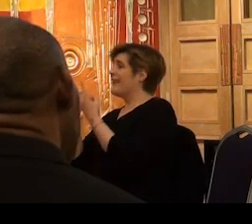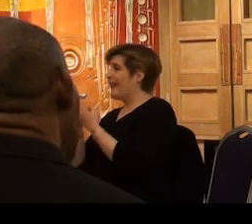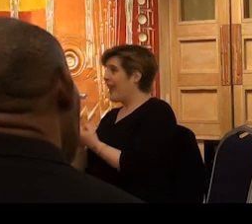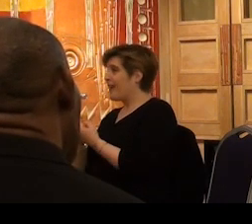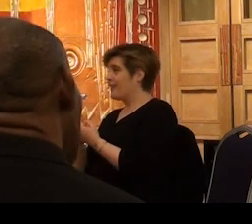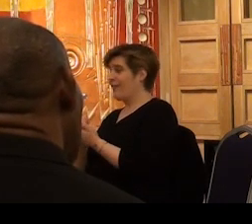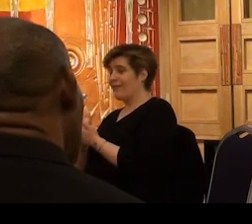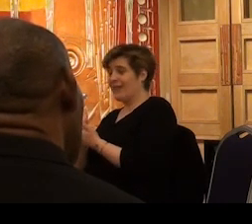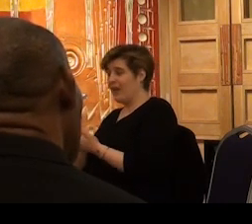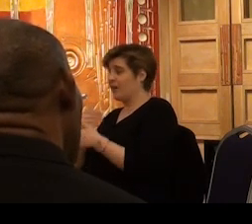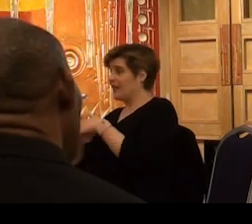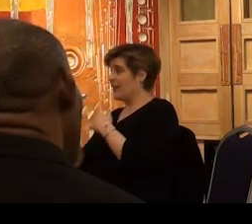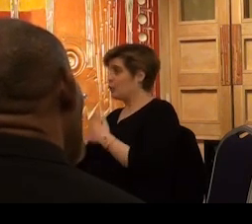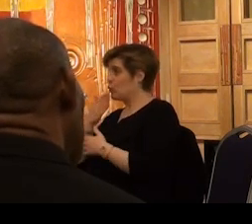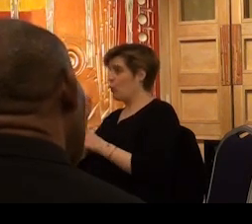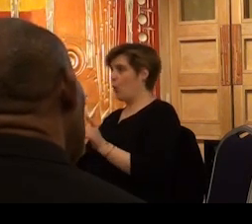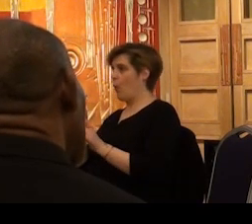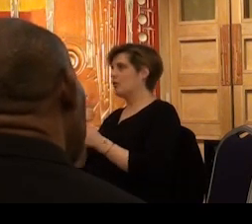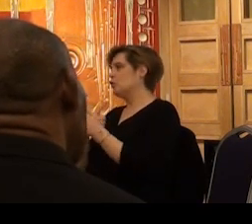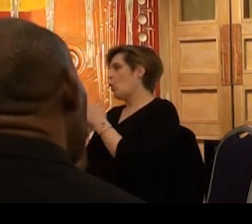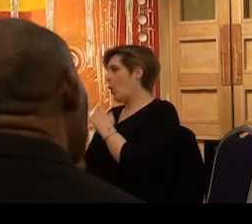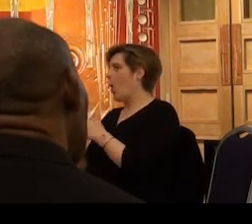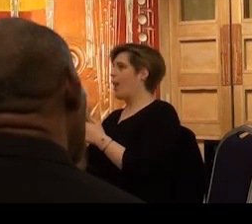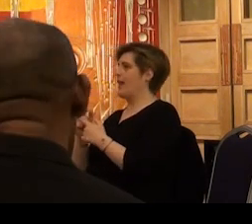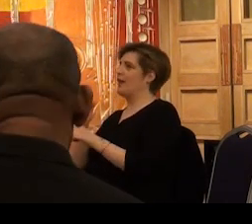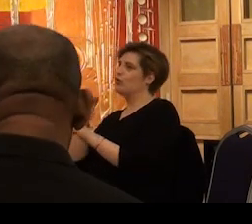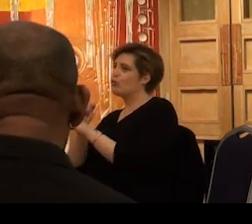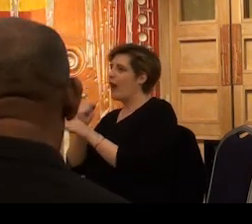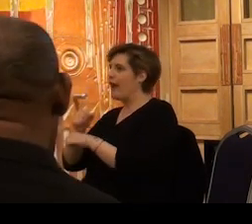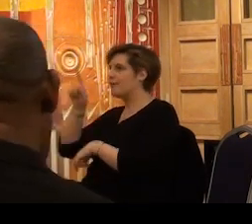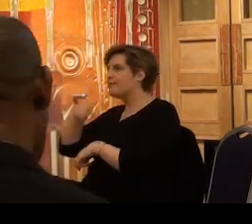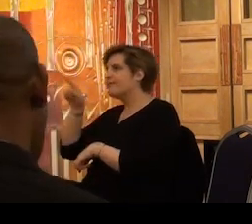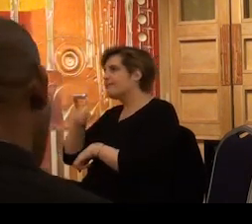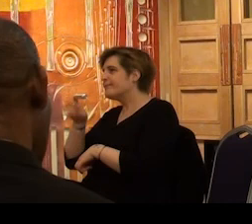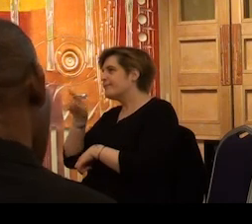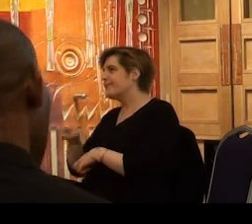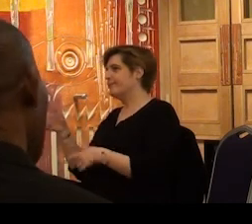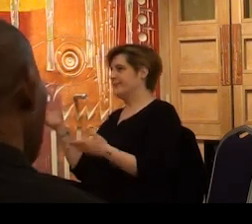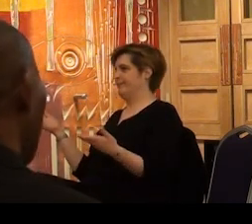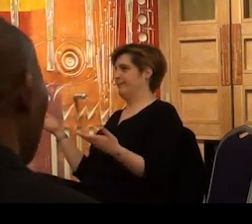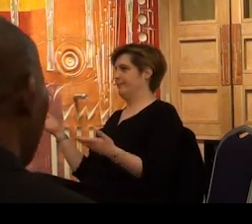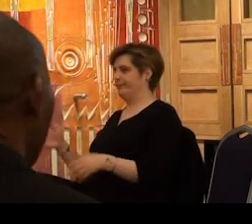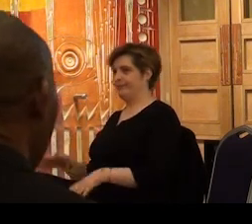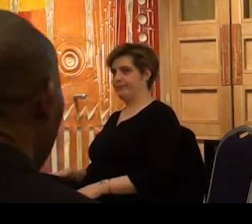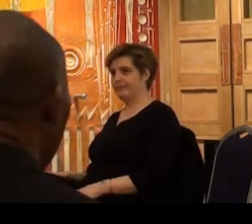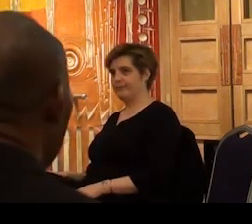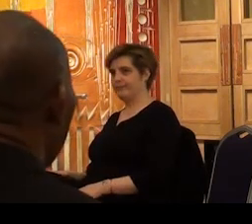attainment. Some things that are amazing just look amazing. Thank you very much.